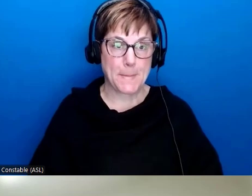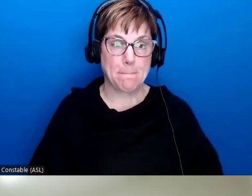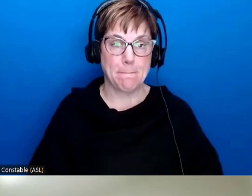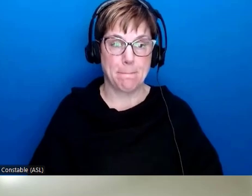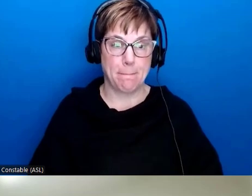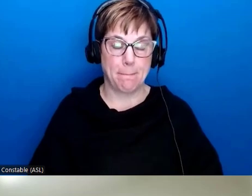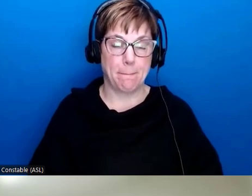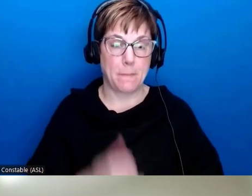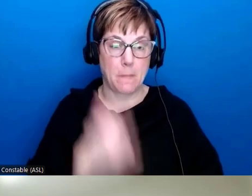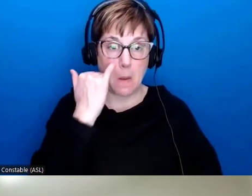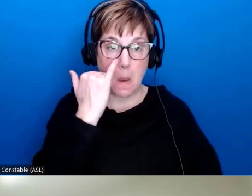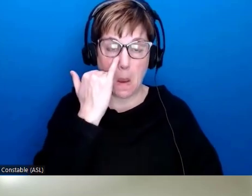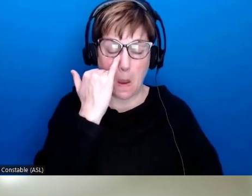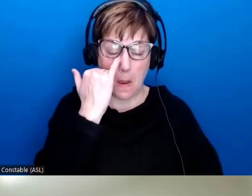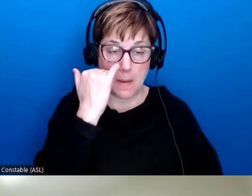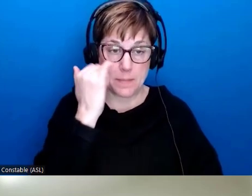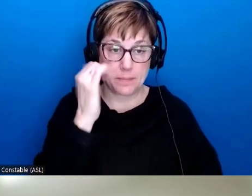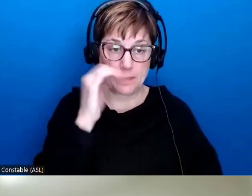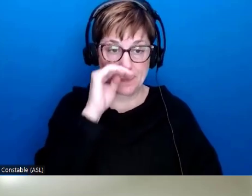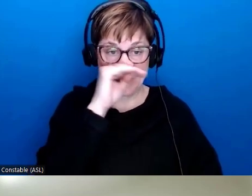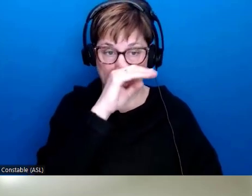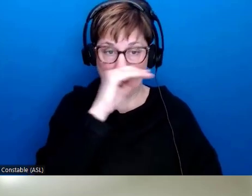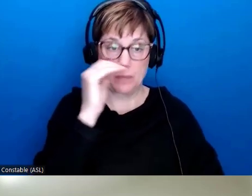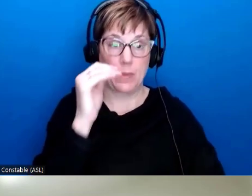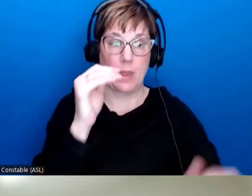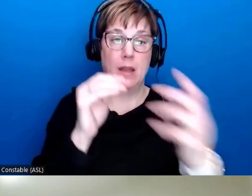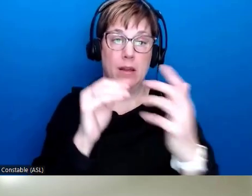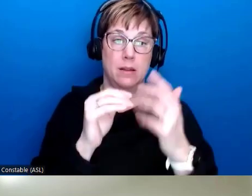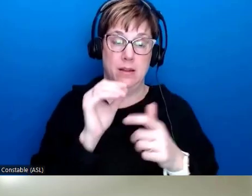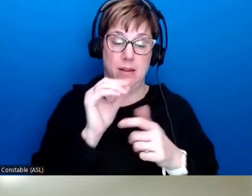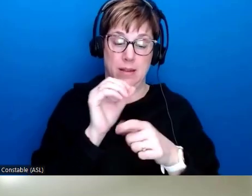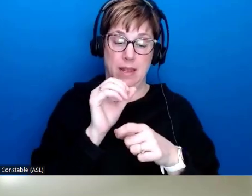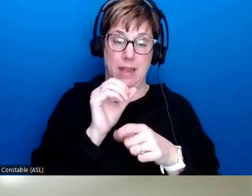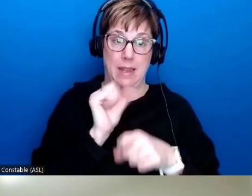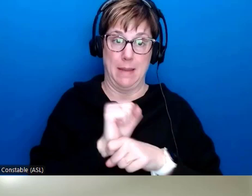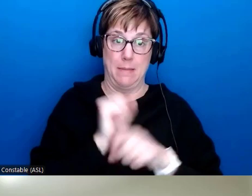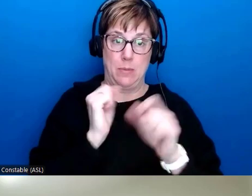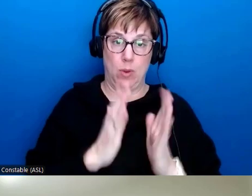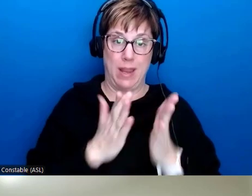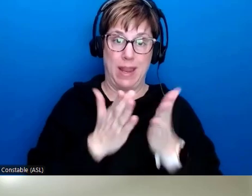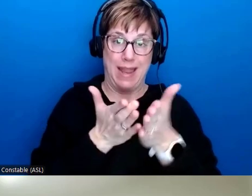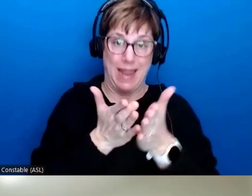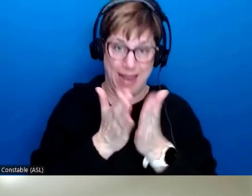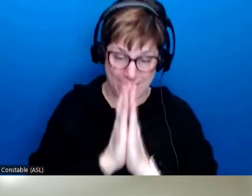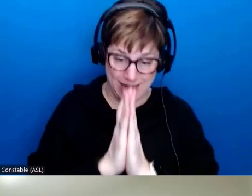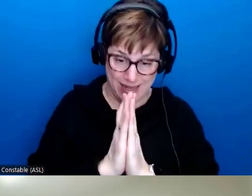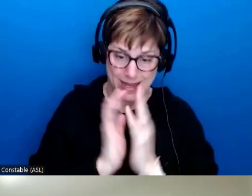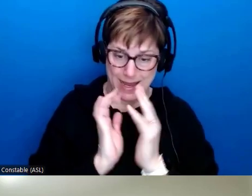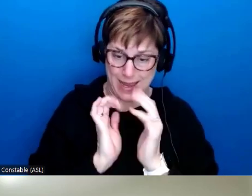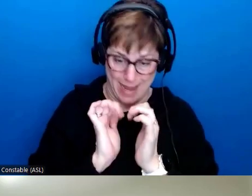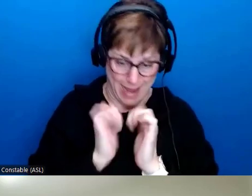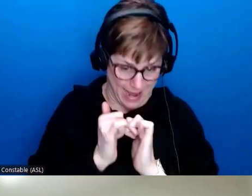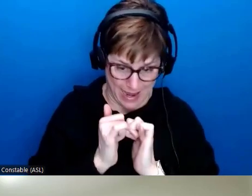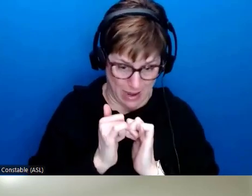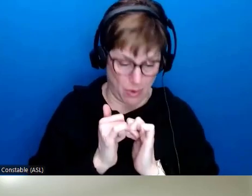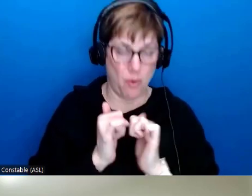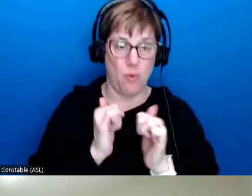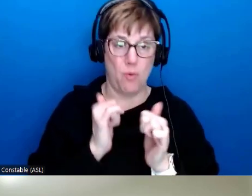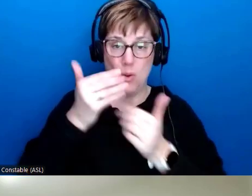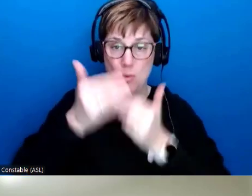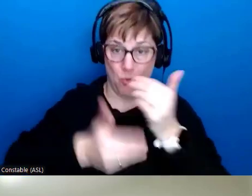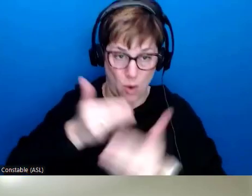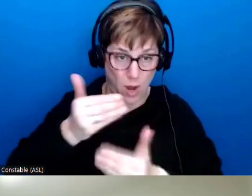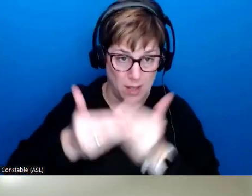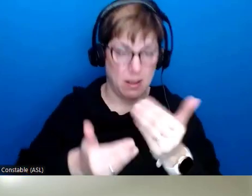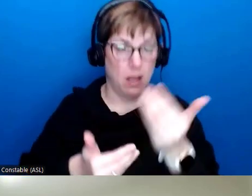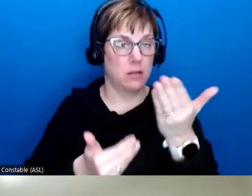So I want to discuss the logistics on how employees can make a reasonable accommodation request, what the process is. We